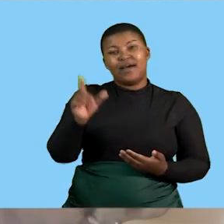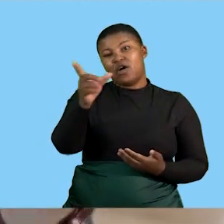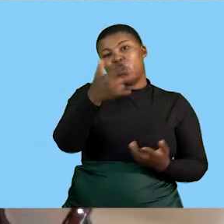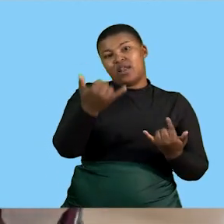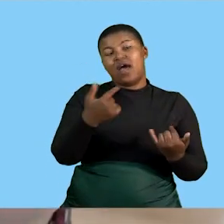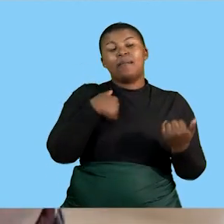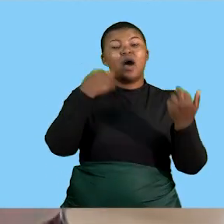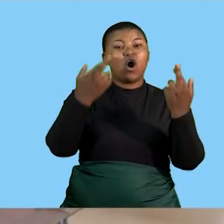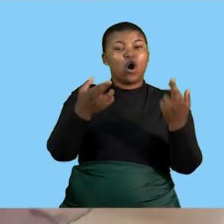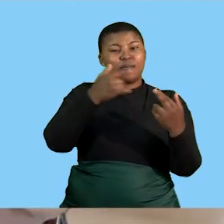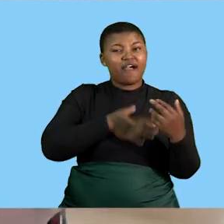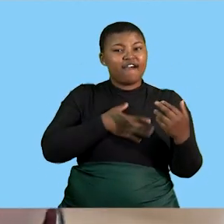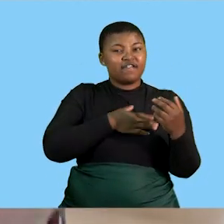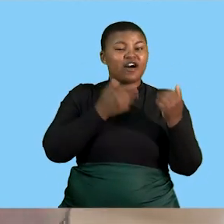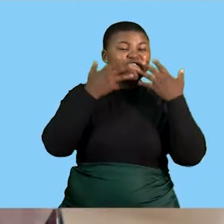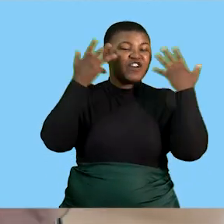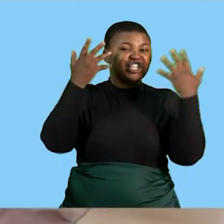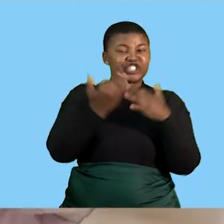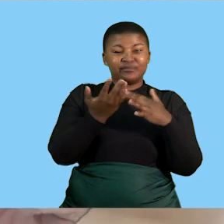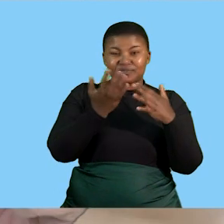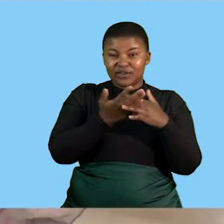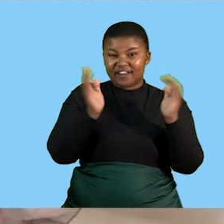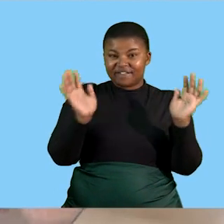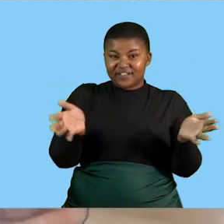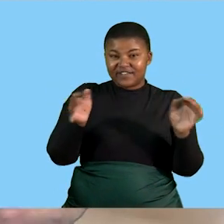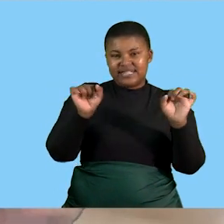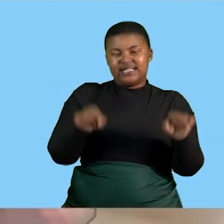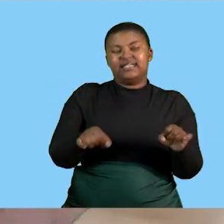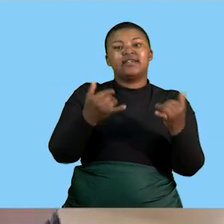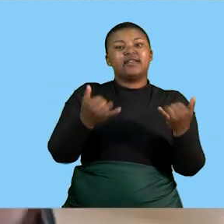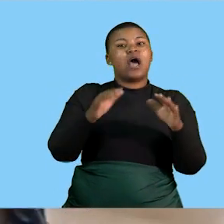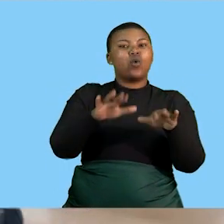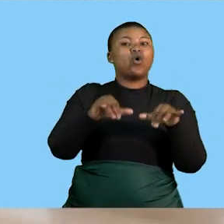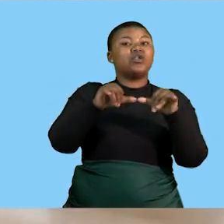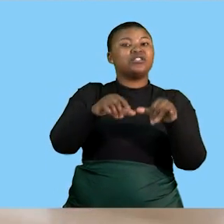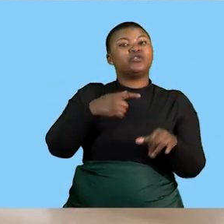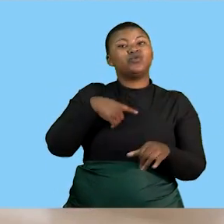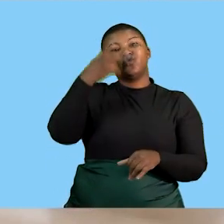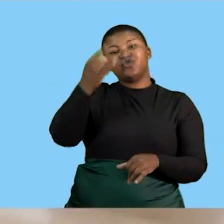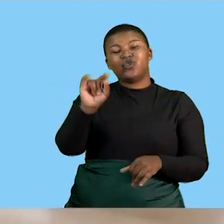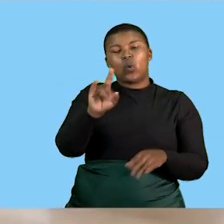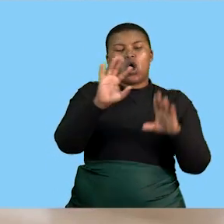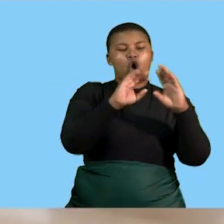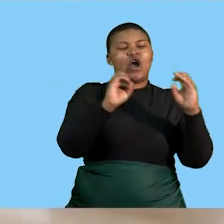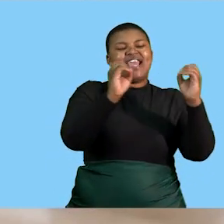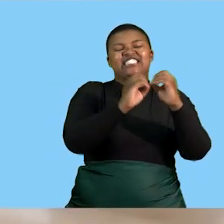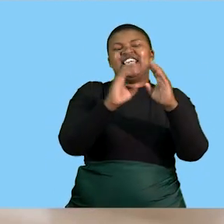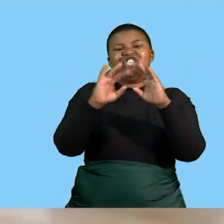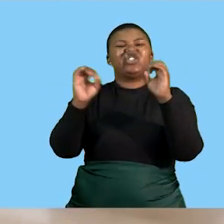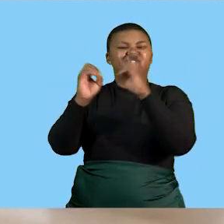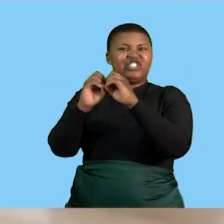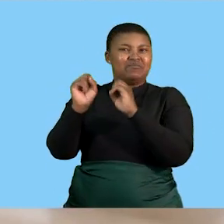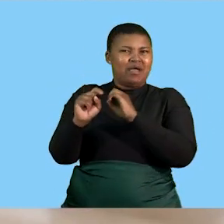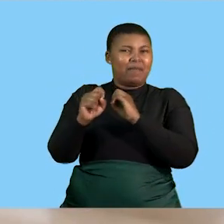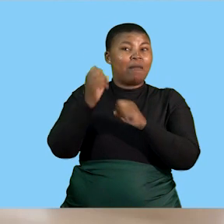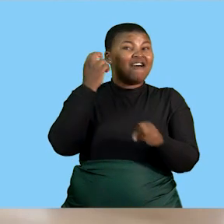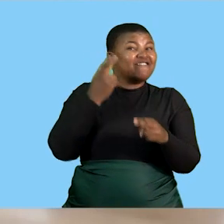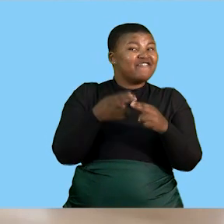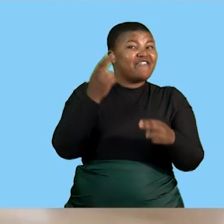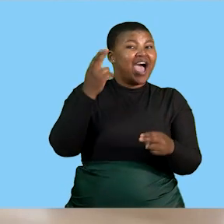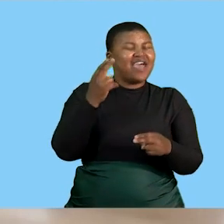Welcome back, everybody. I hope you are feeling refreshed. We are continuing looking at the organizations, which is